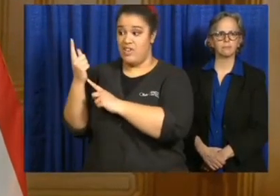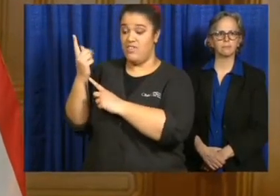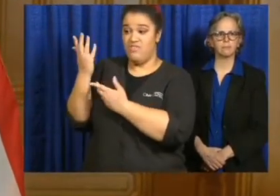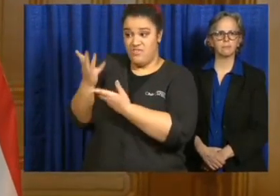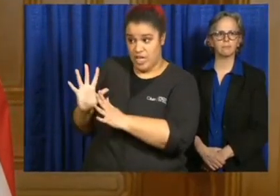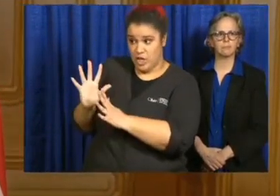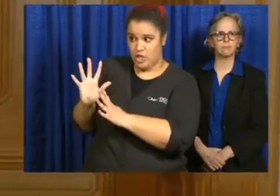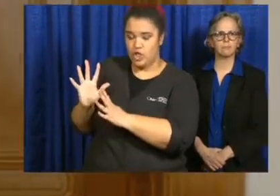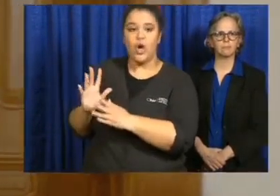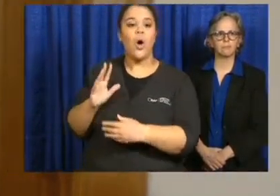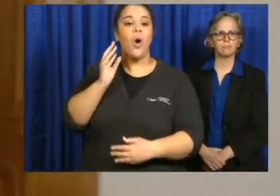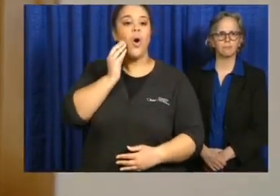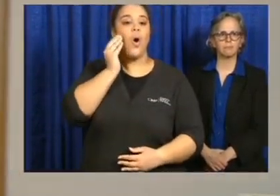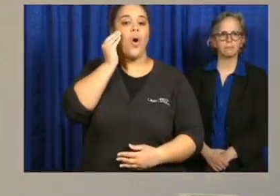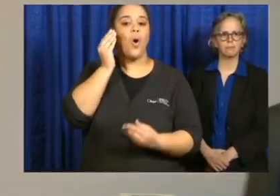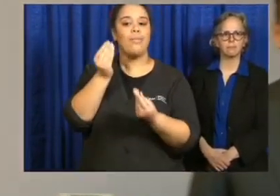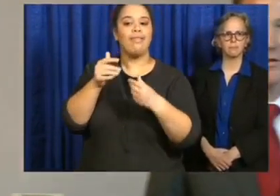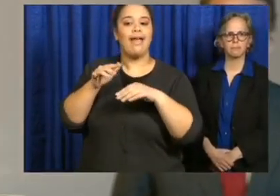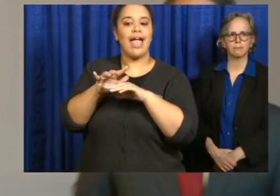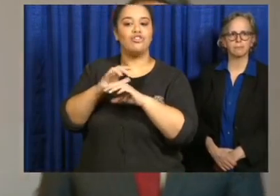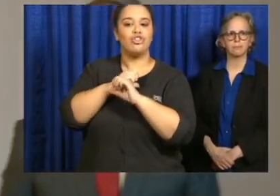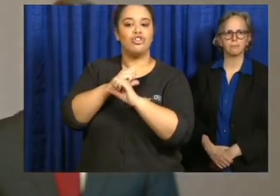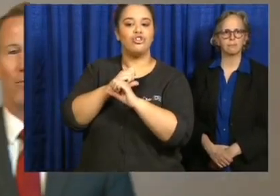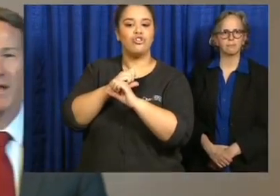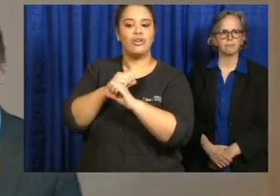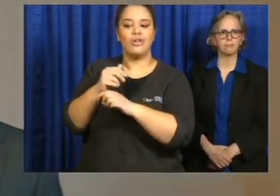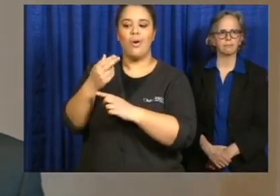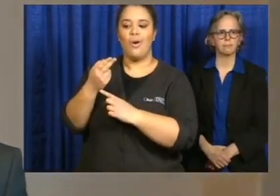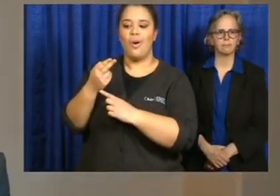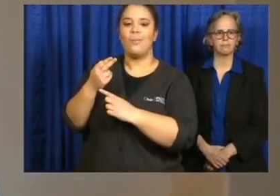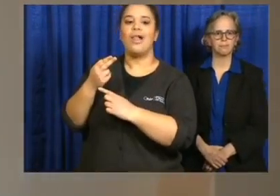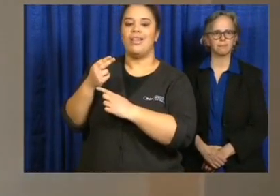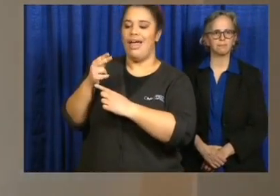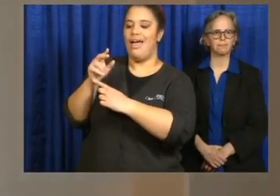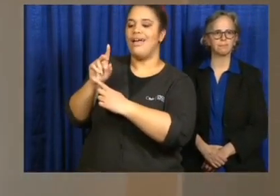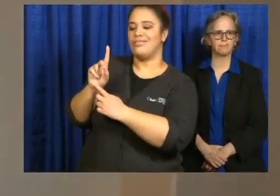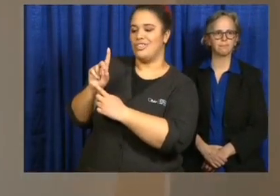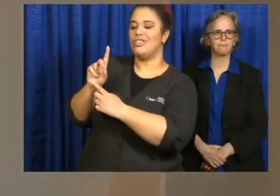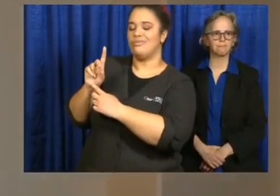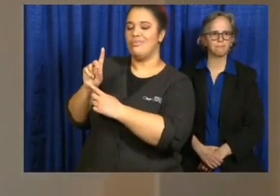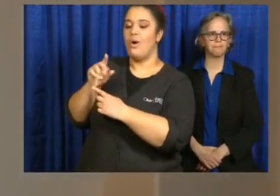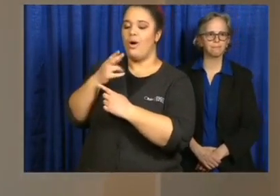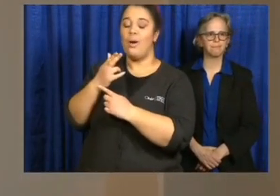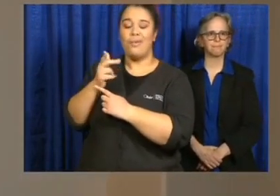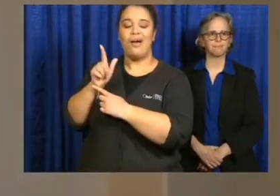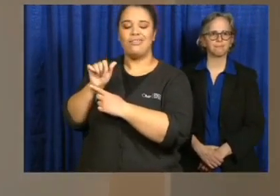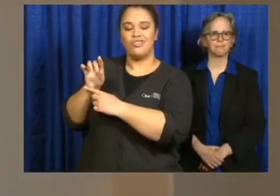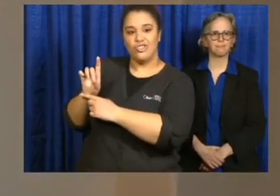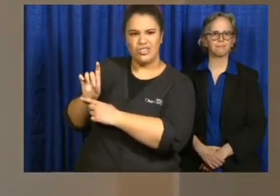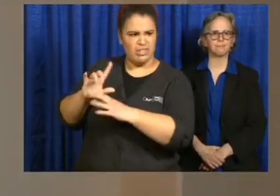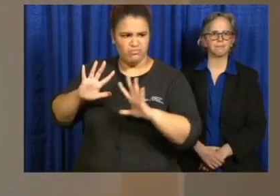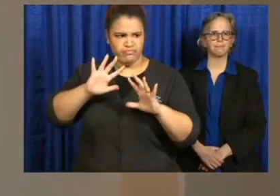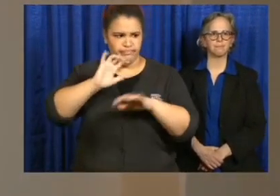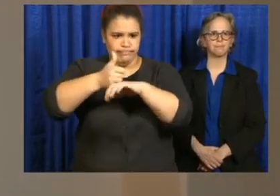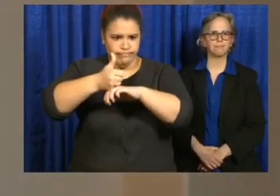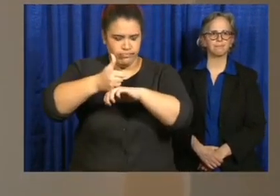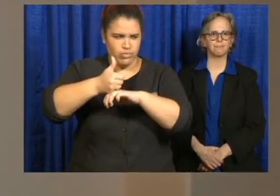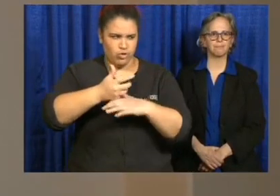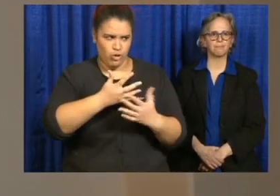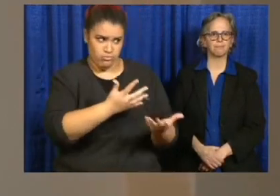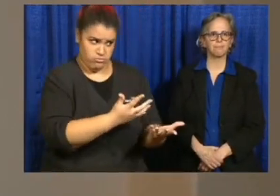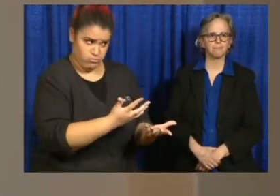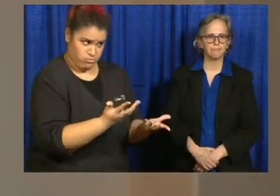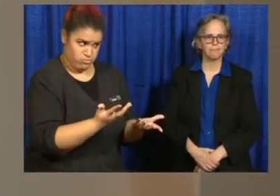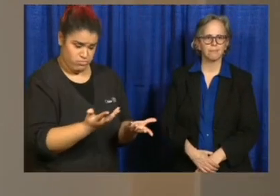Go ahead. Well, look, we learn things from every one of these situations that we go through.